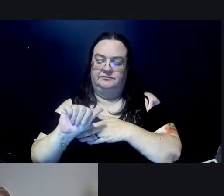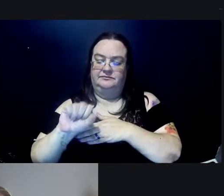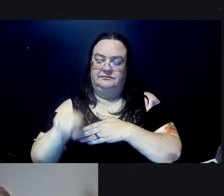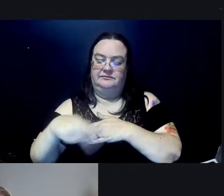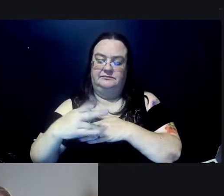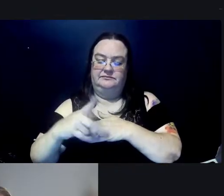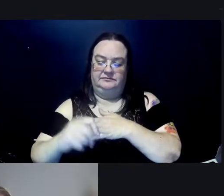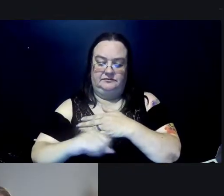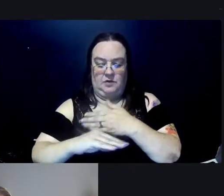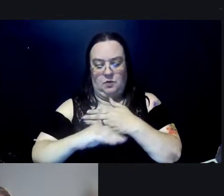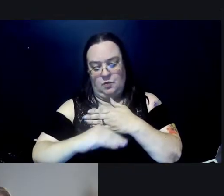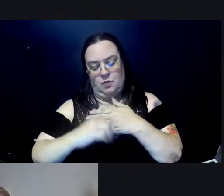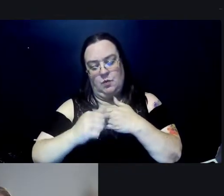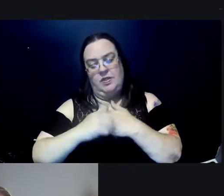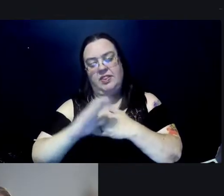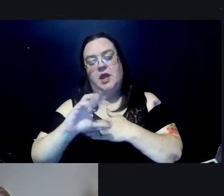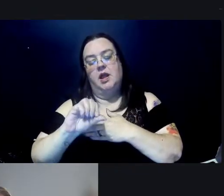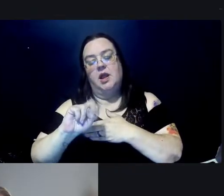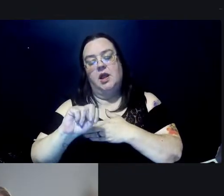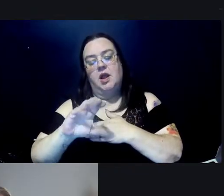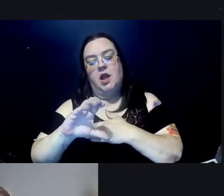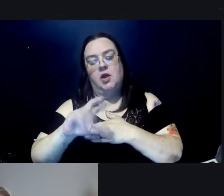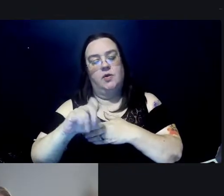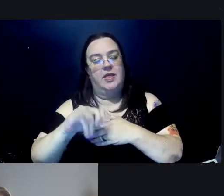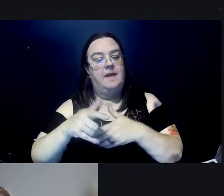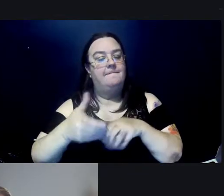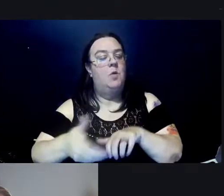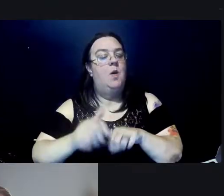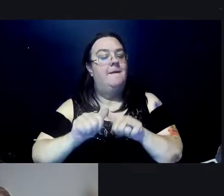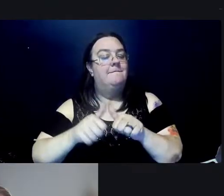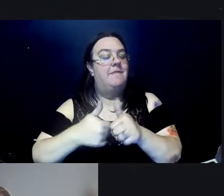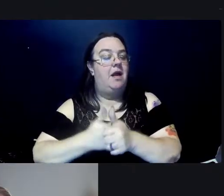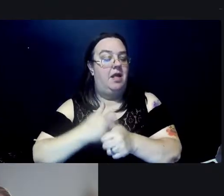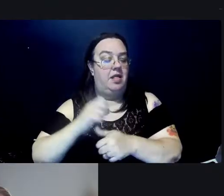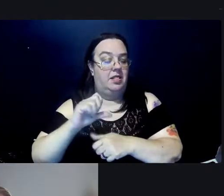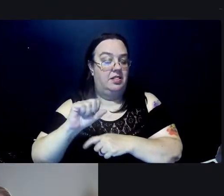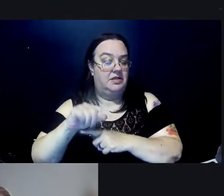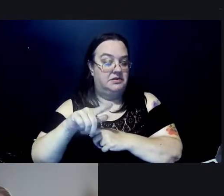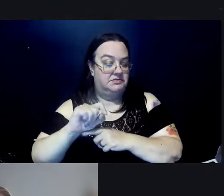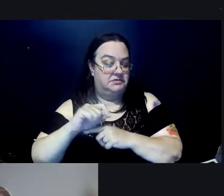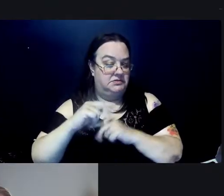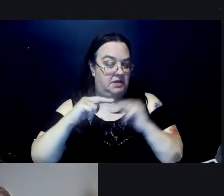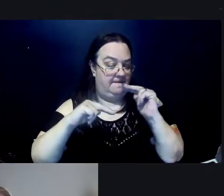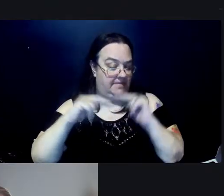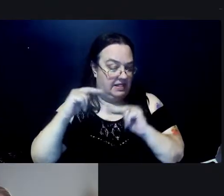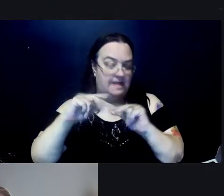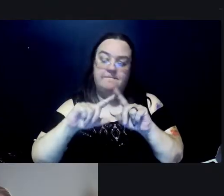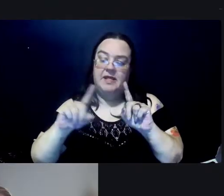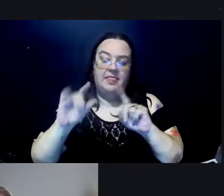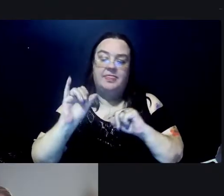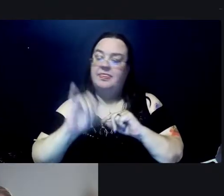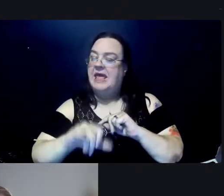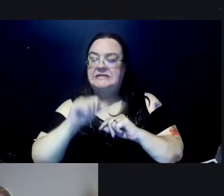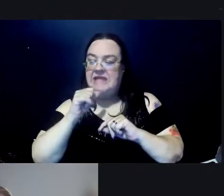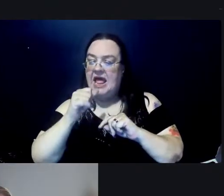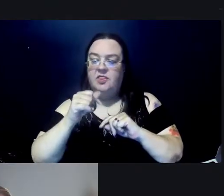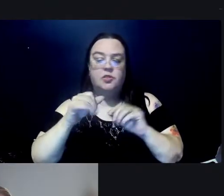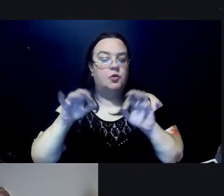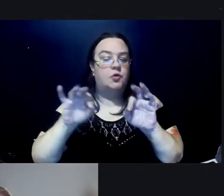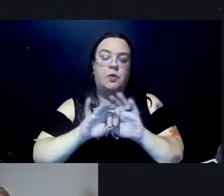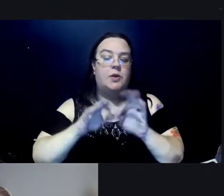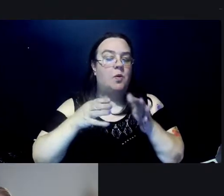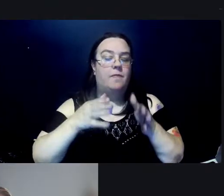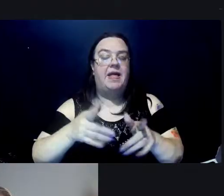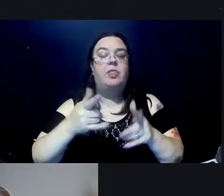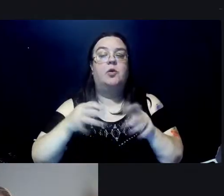poured behind the salt building. But that is not the critical path. The critical path is through